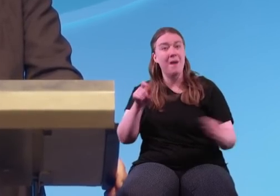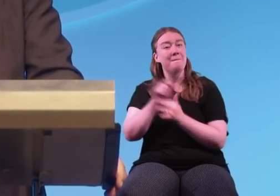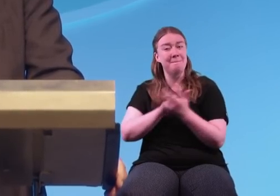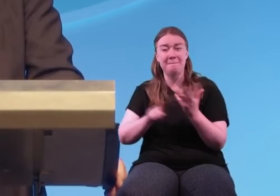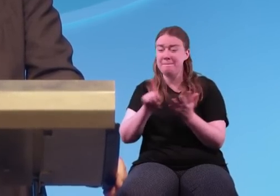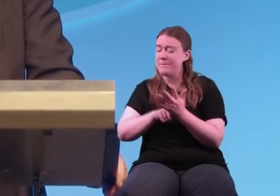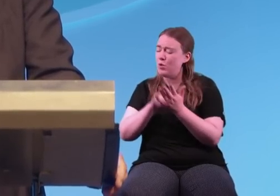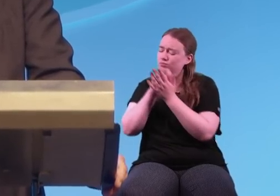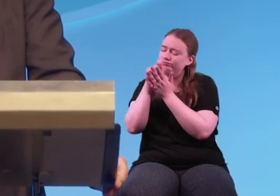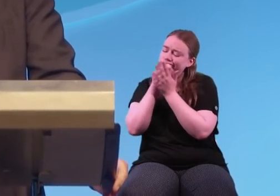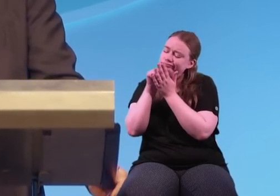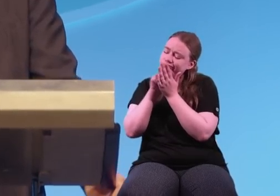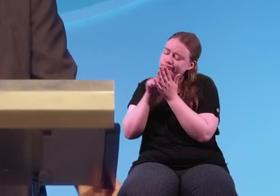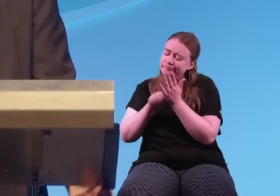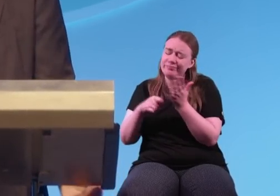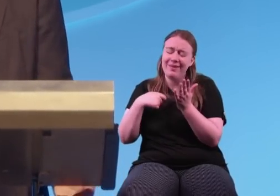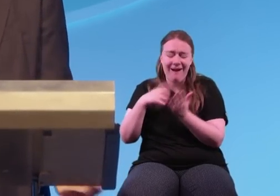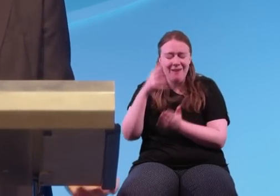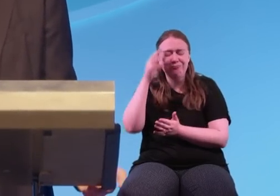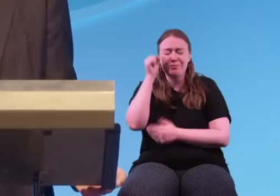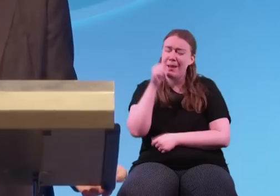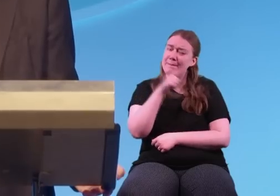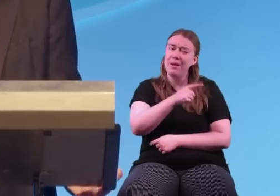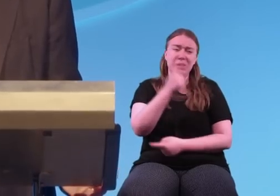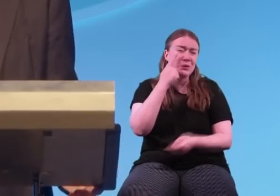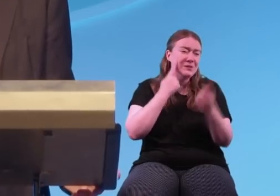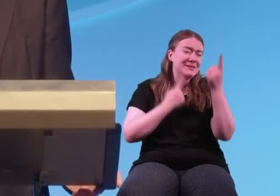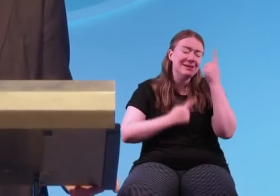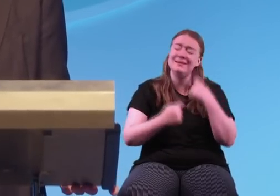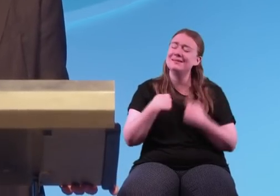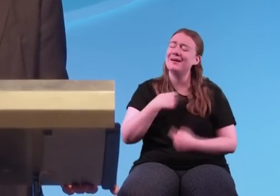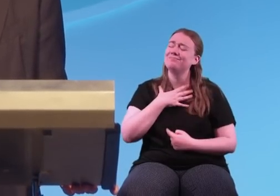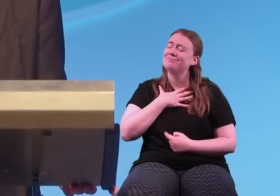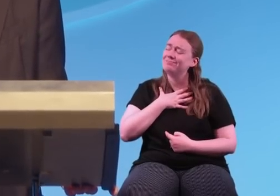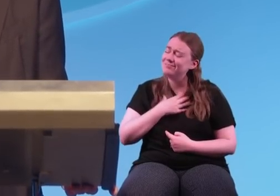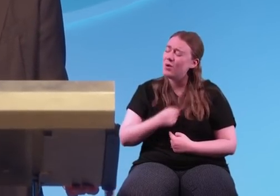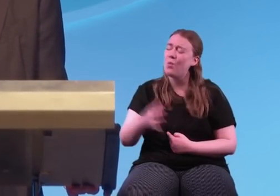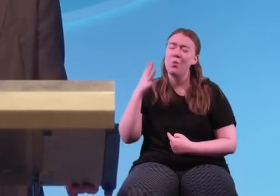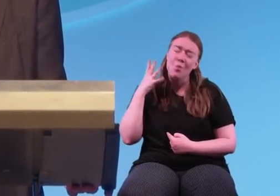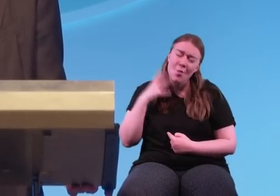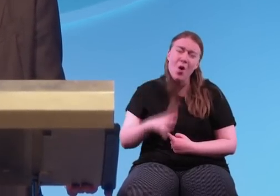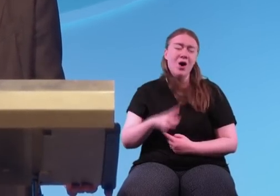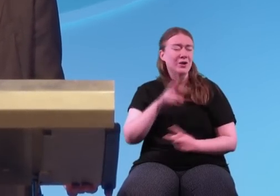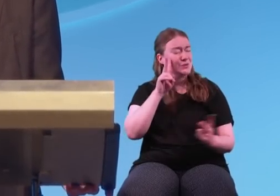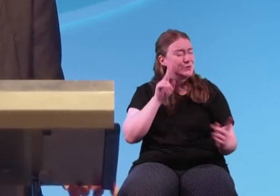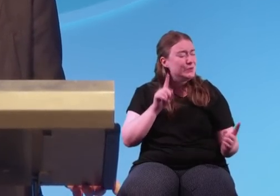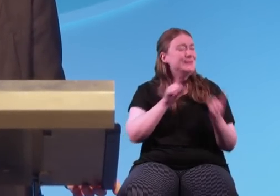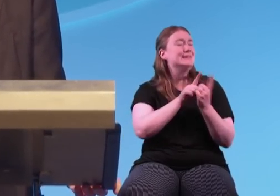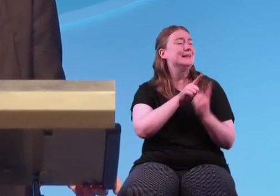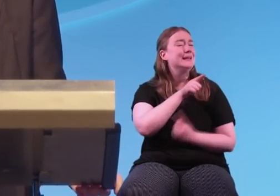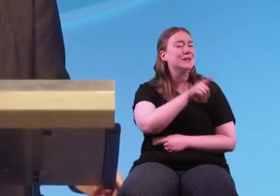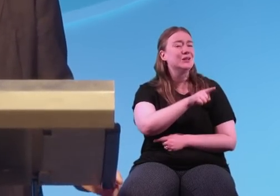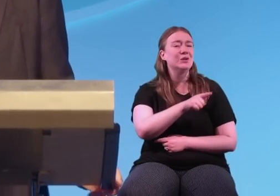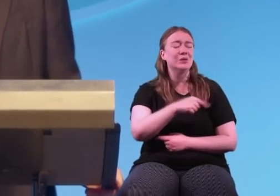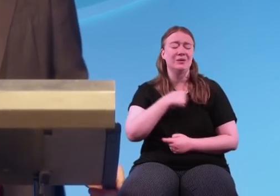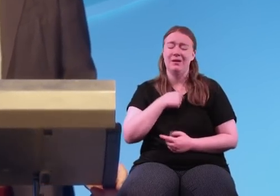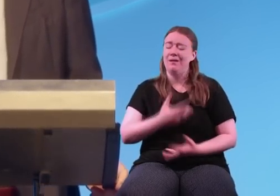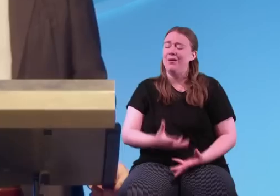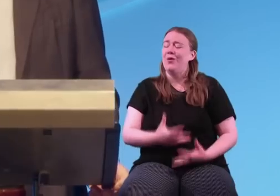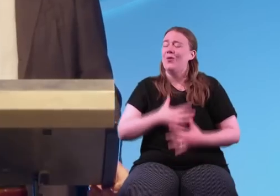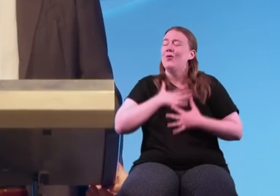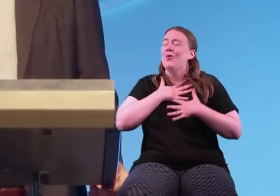is. I remember your tears, and I long to see you that I may be filled with